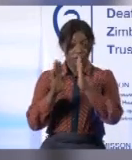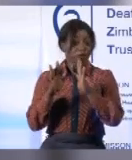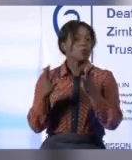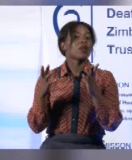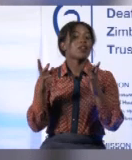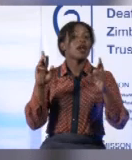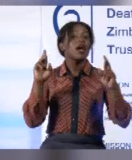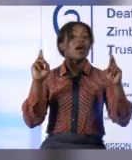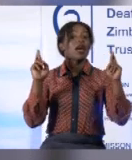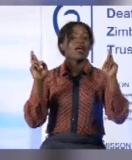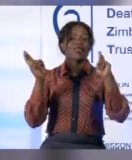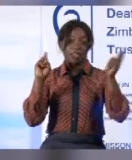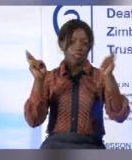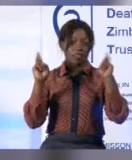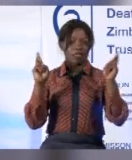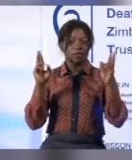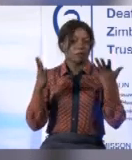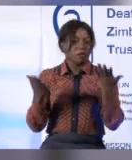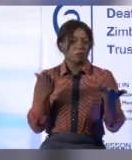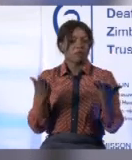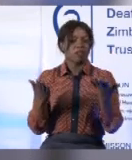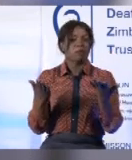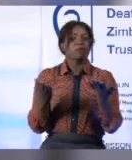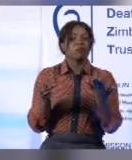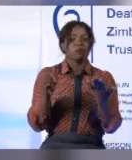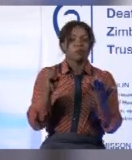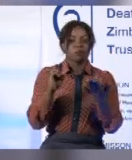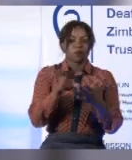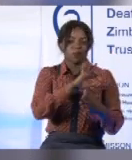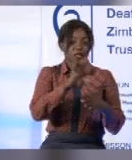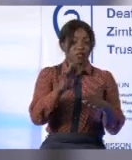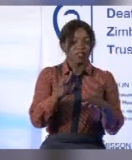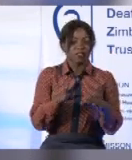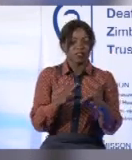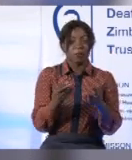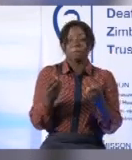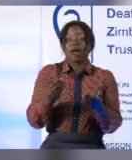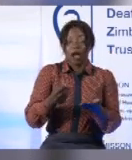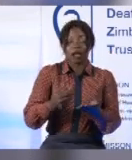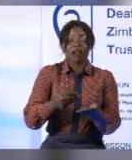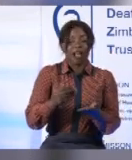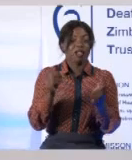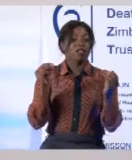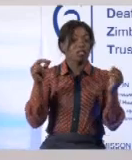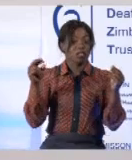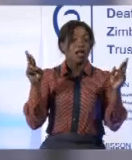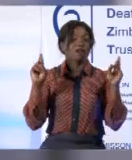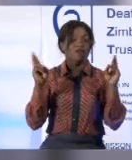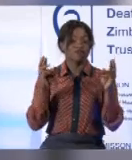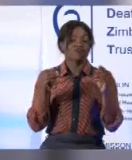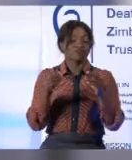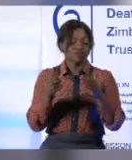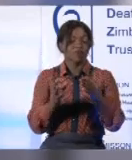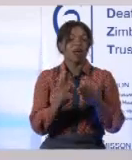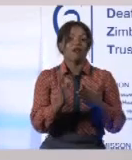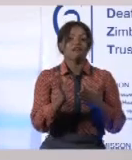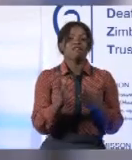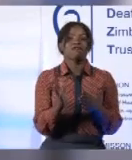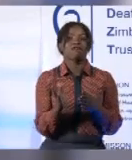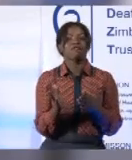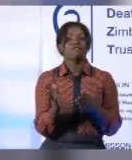there are people, there are most of my clients are people that have got their money. And and